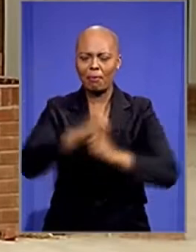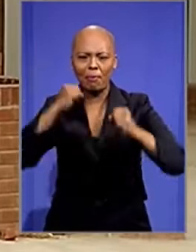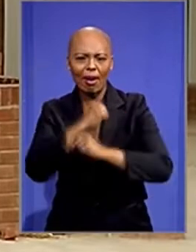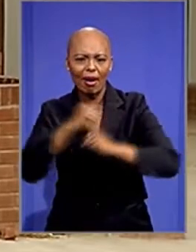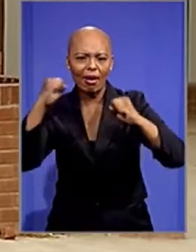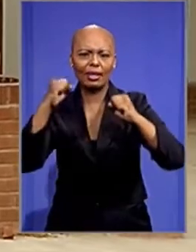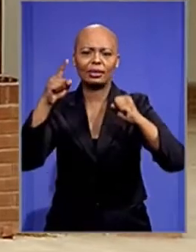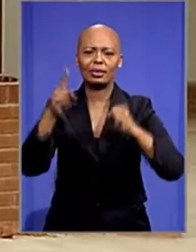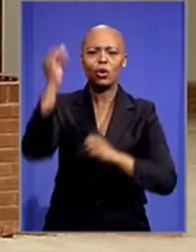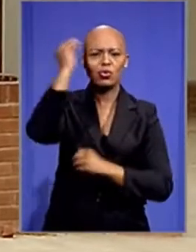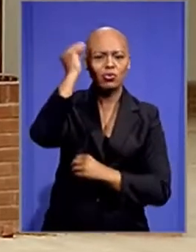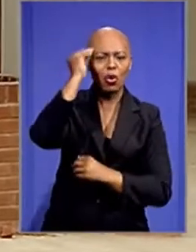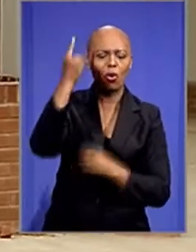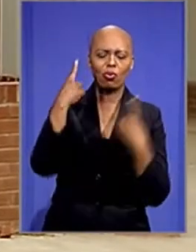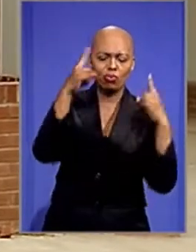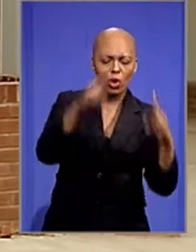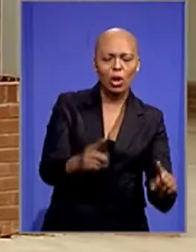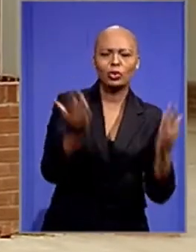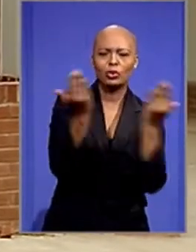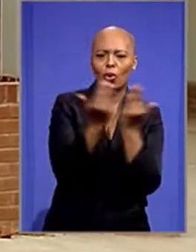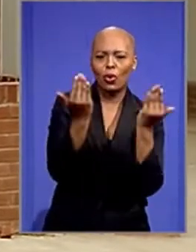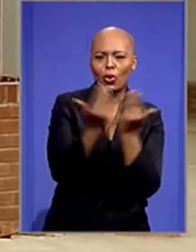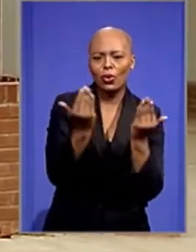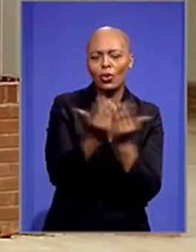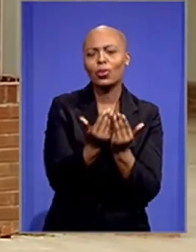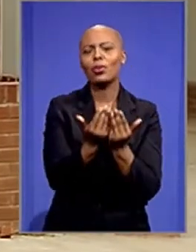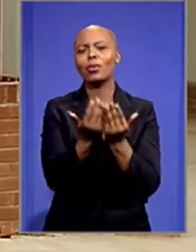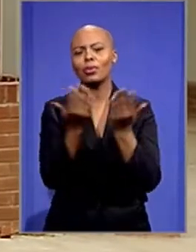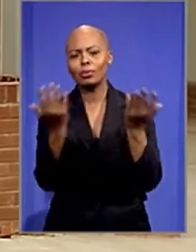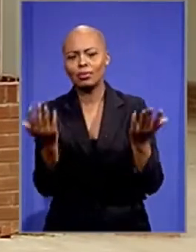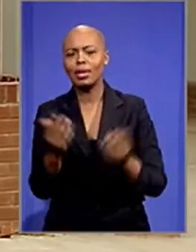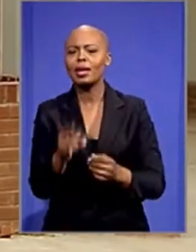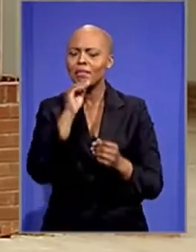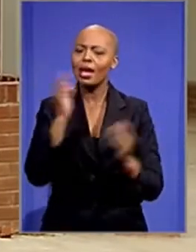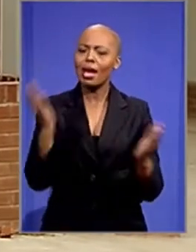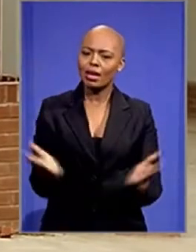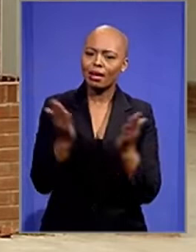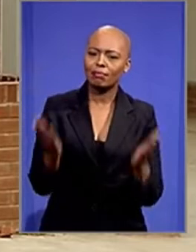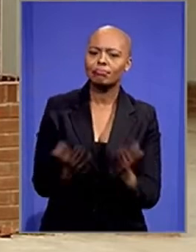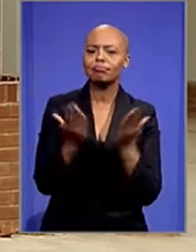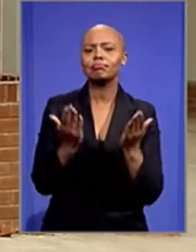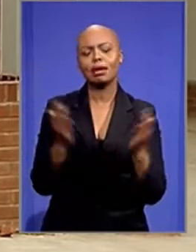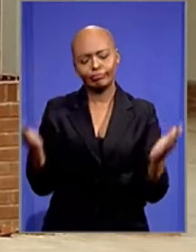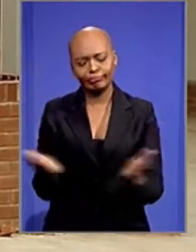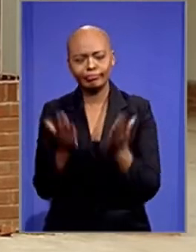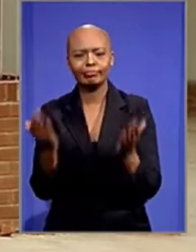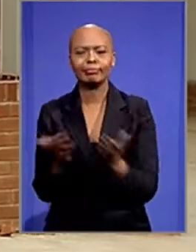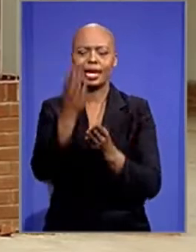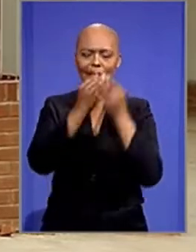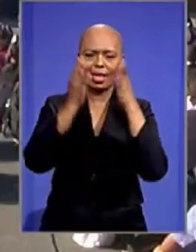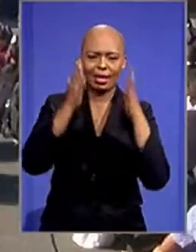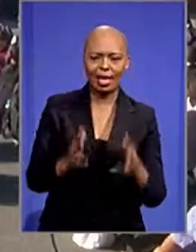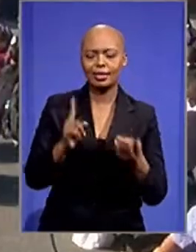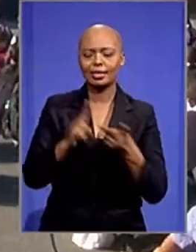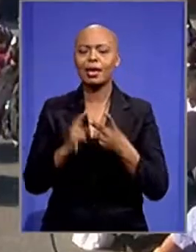know they're coming to a school, and that's the encouragement for all learners, encouragement for all